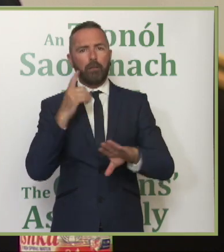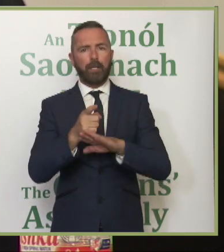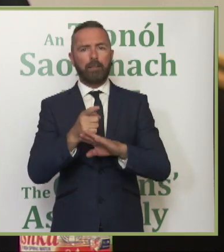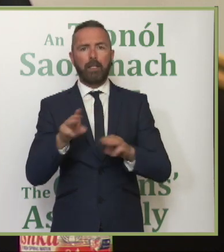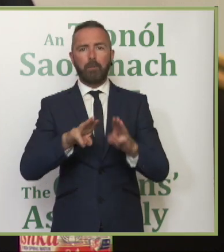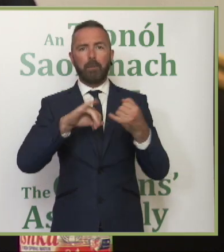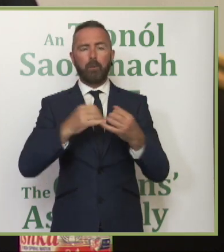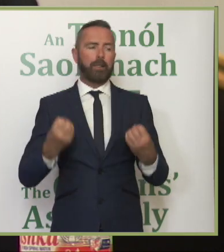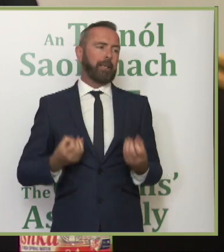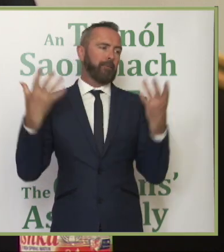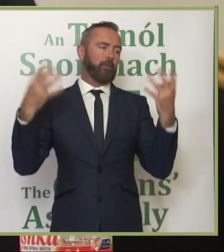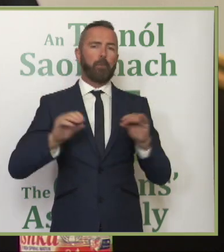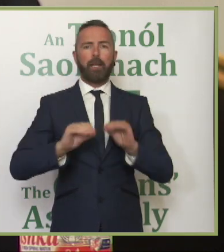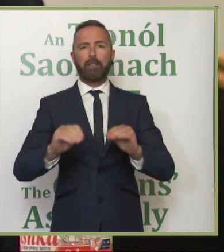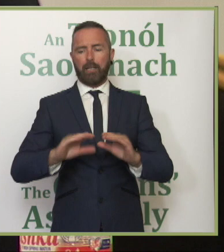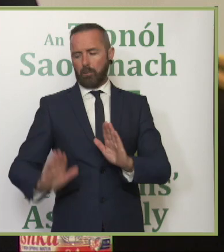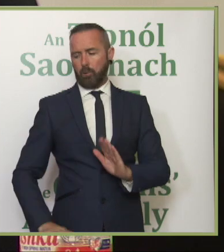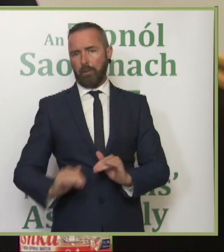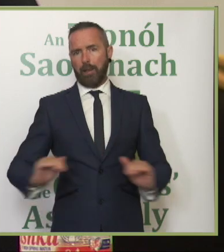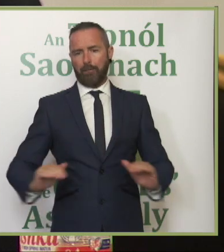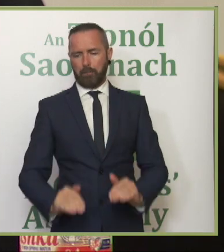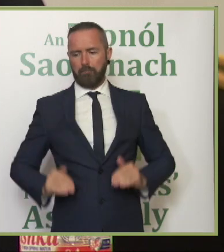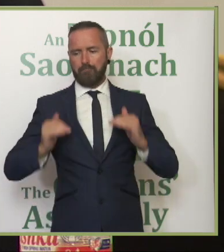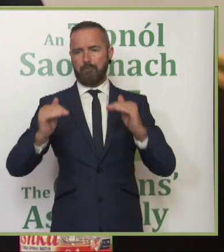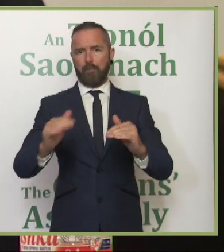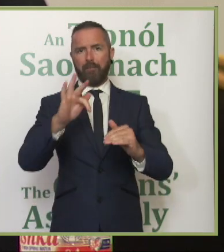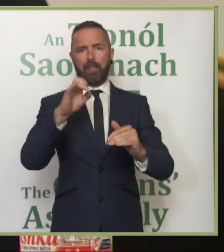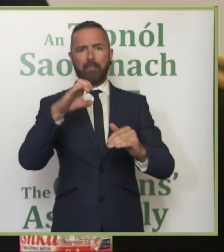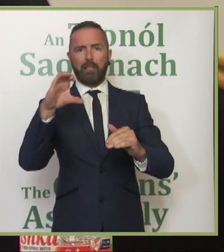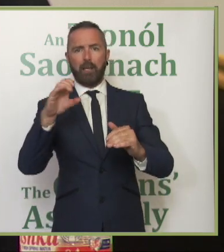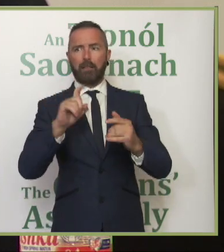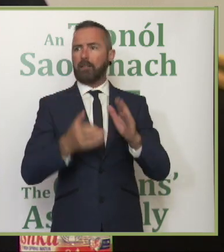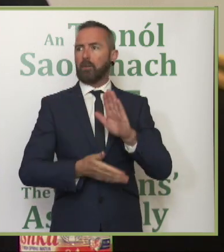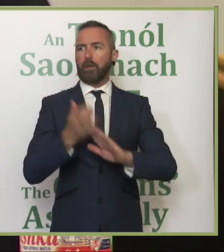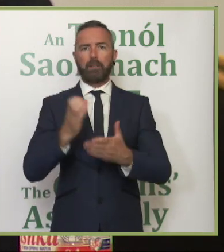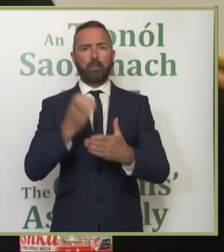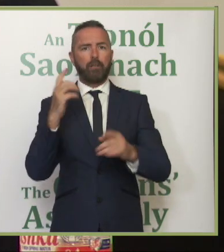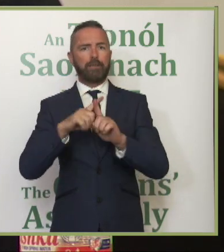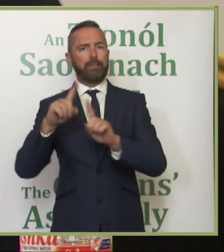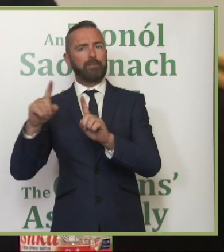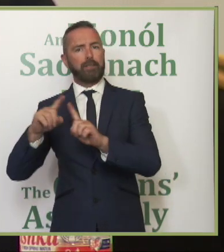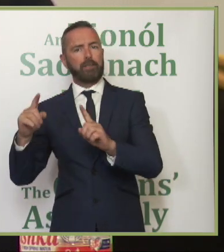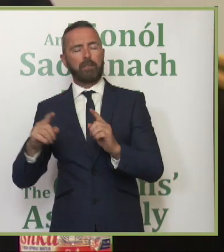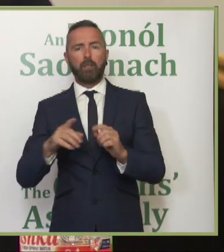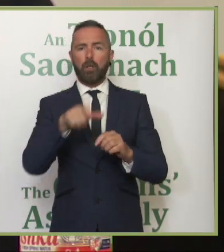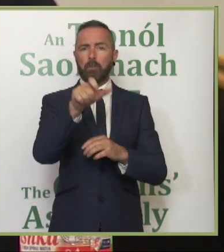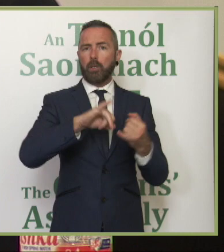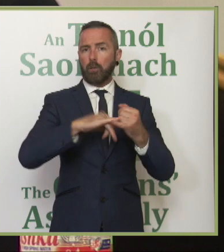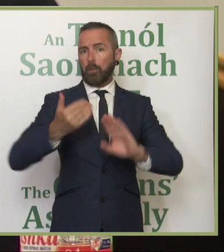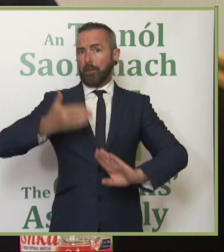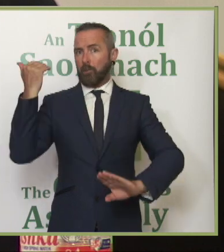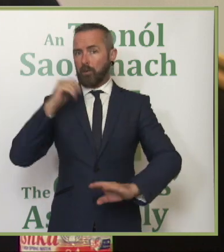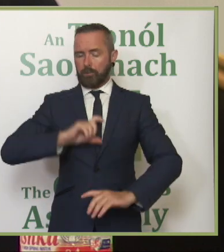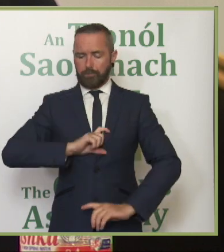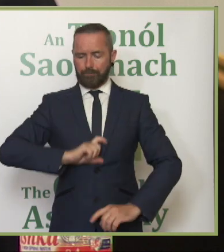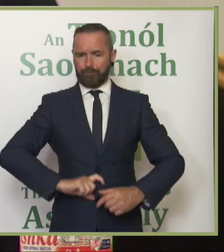education at primary level went on and did their FETACs. People went to college, and suddenly this person that had no